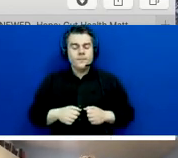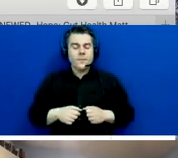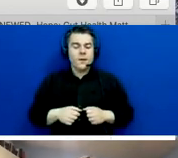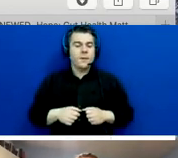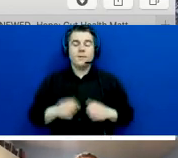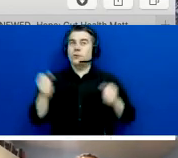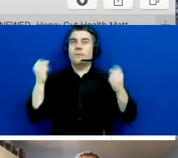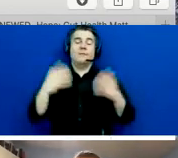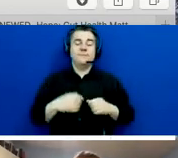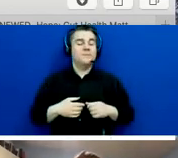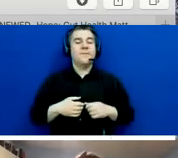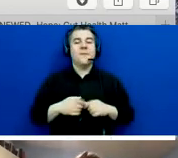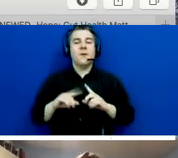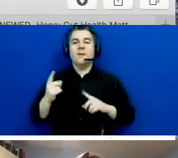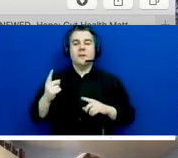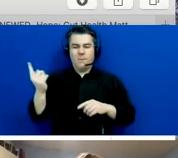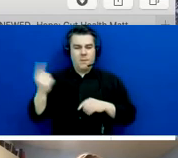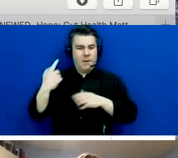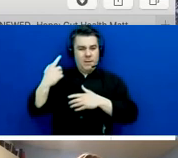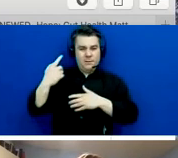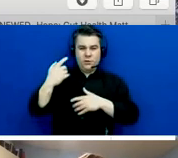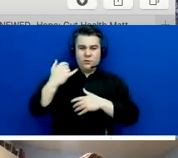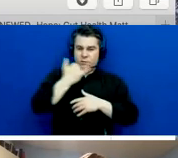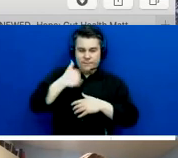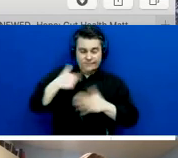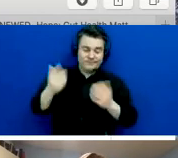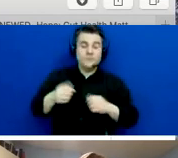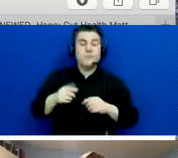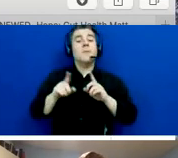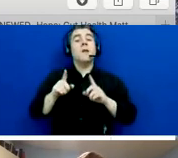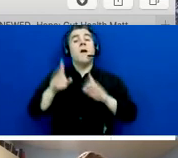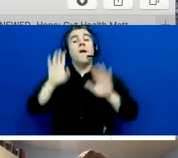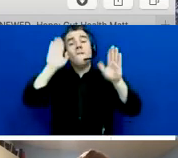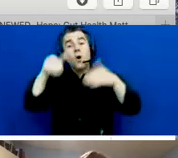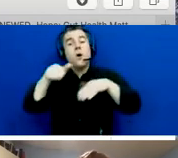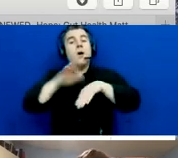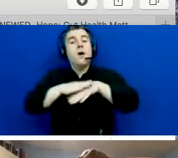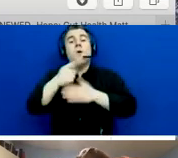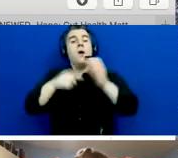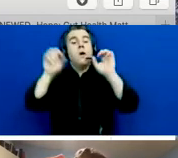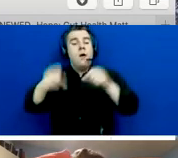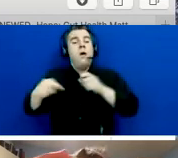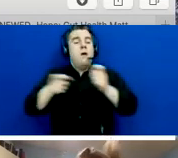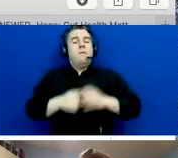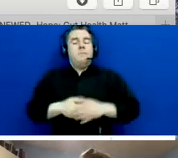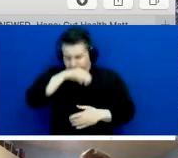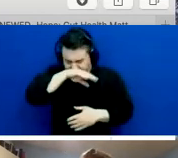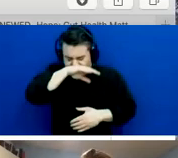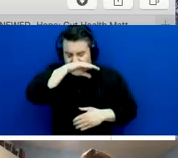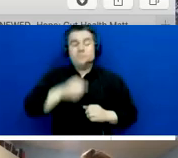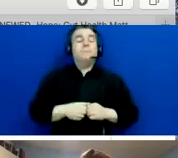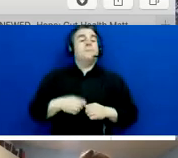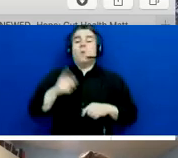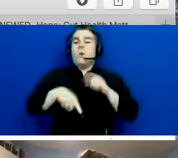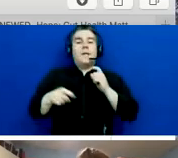many, but I was thinking, someone can correct me if I'm wrong. We need to focus on what we can control, because we can't control